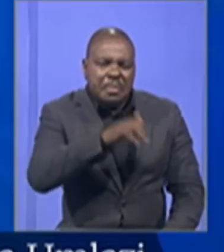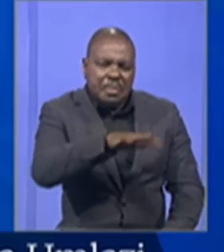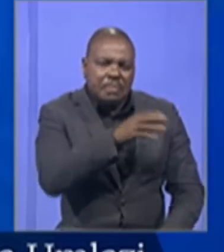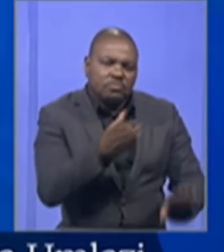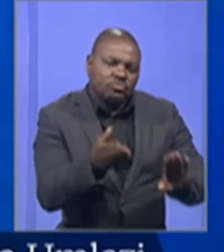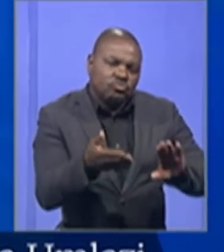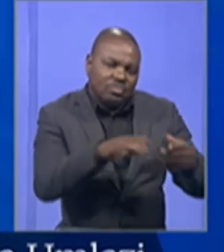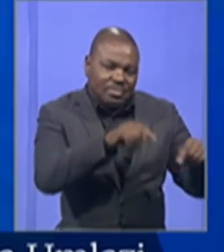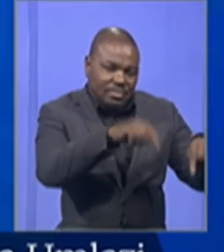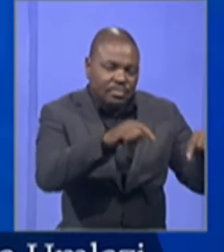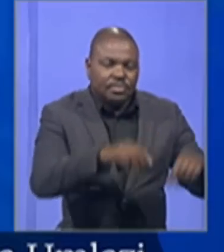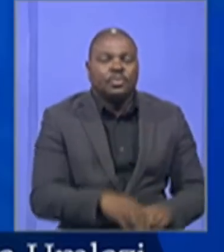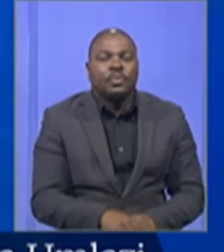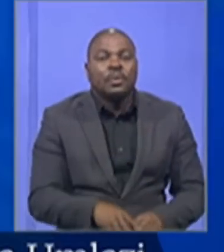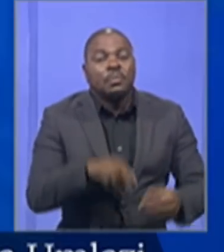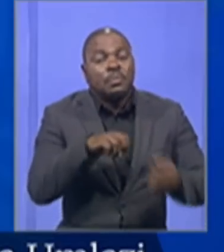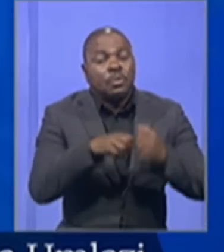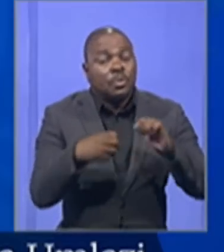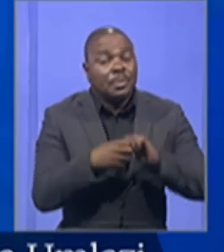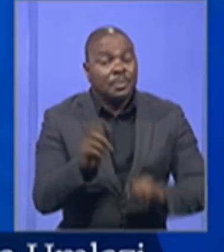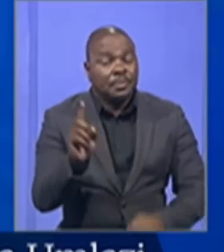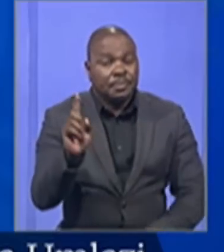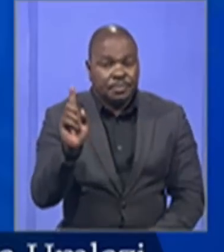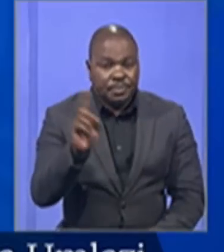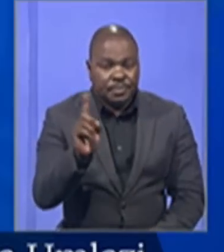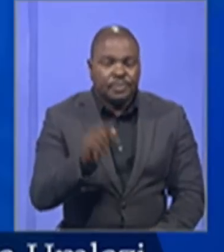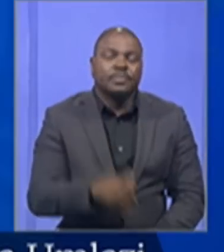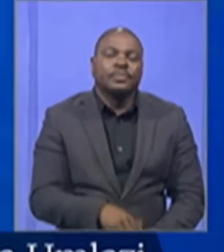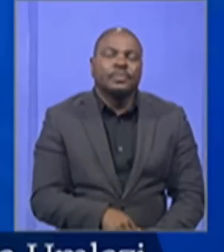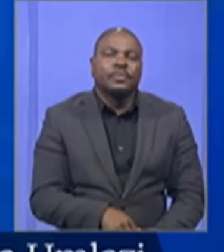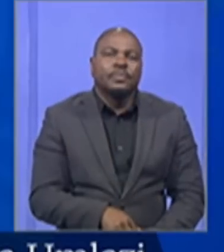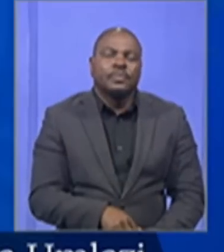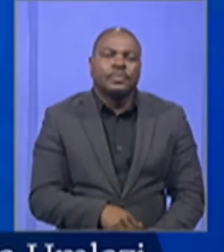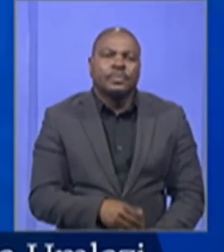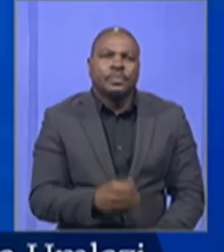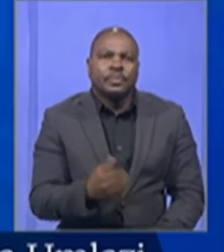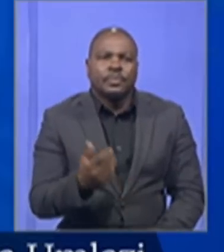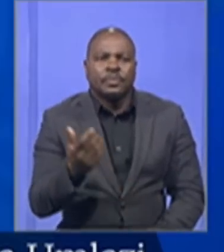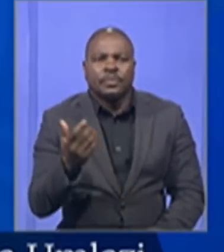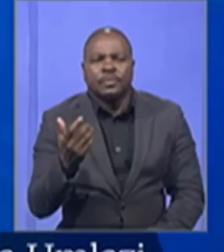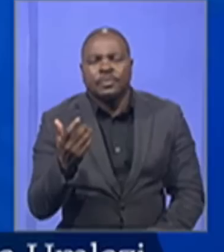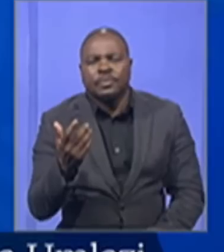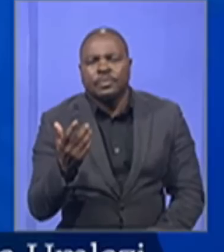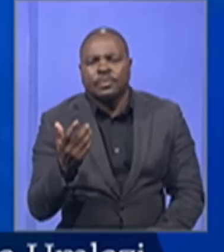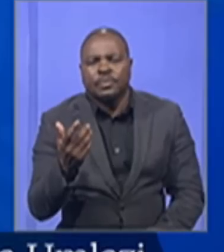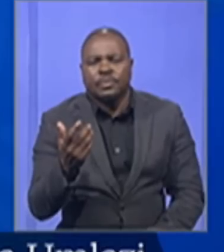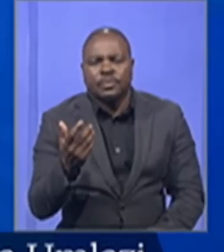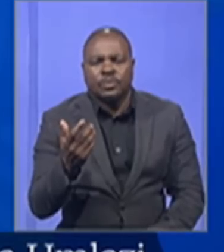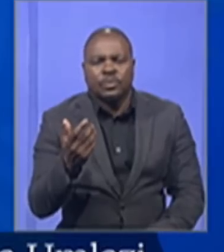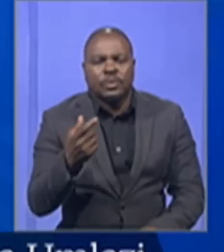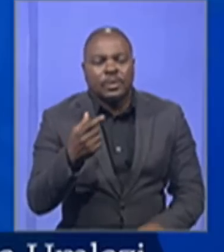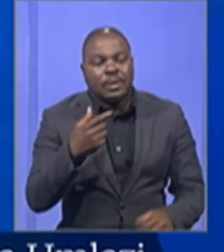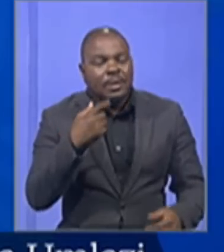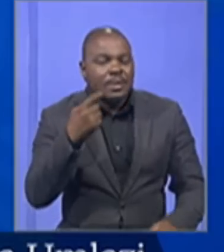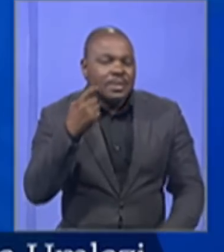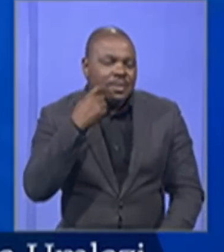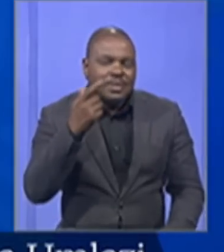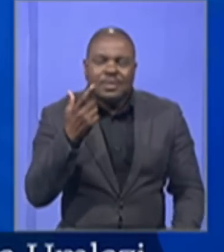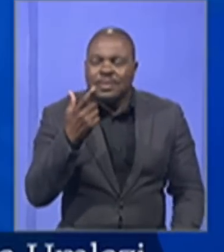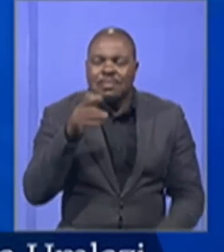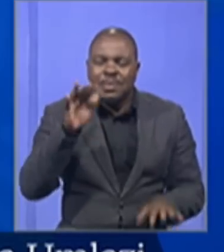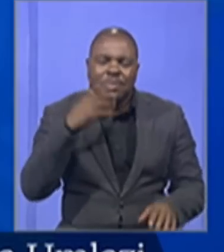at the scene. The problem stems down to the easy availability of